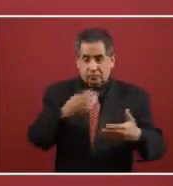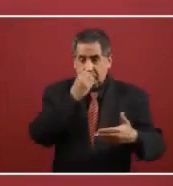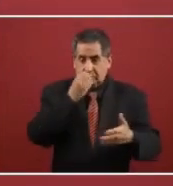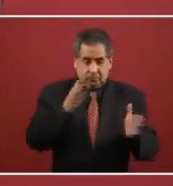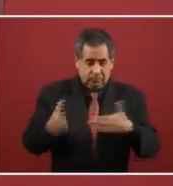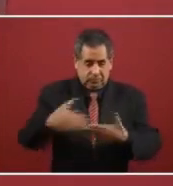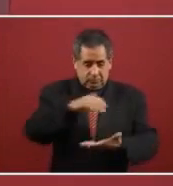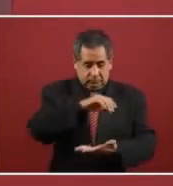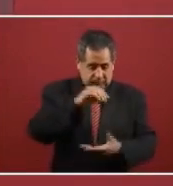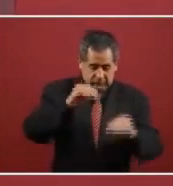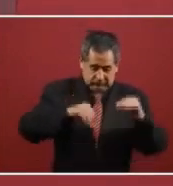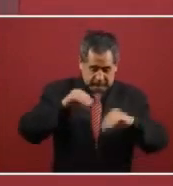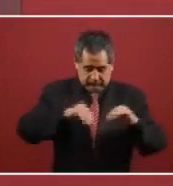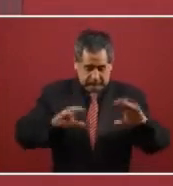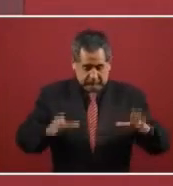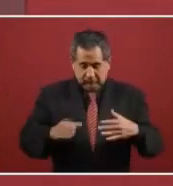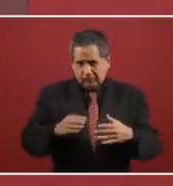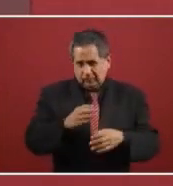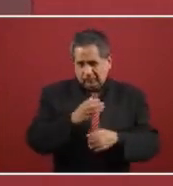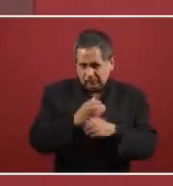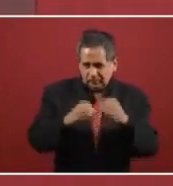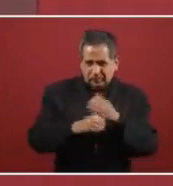That they used to buy